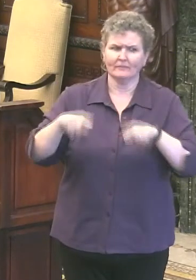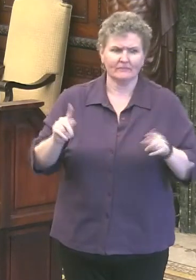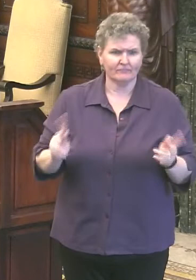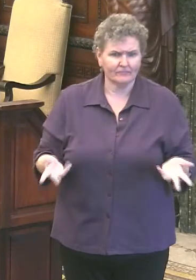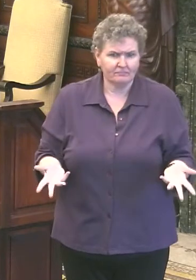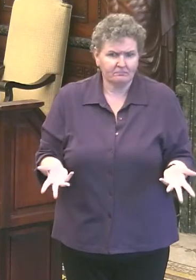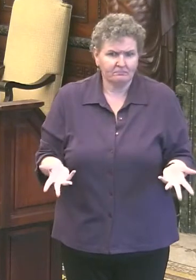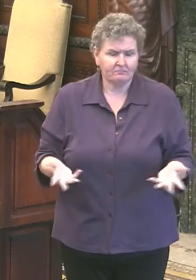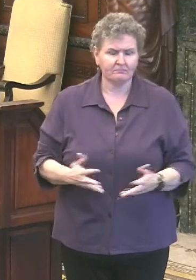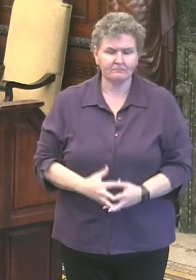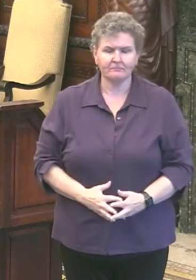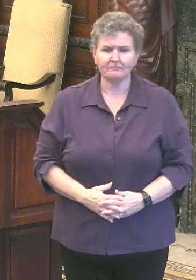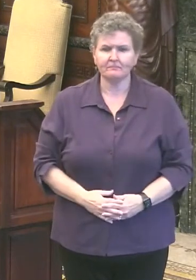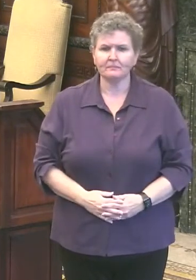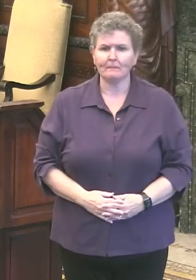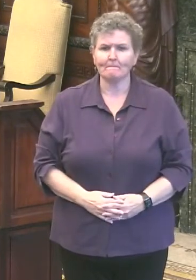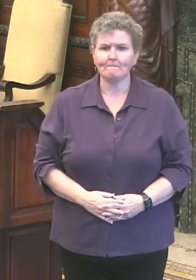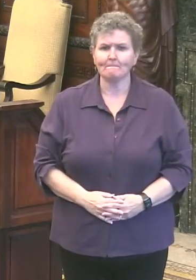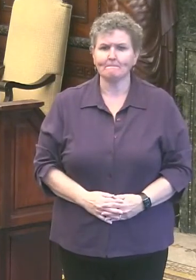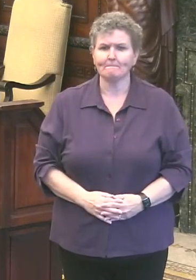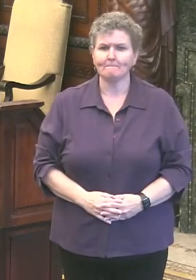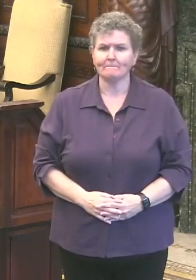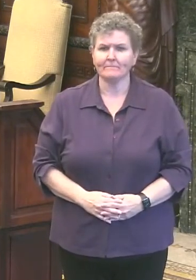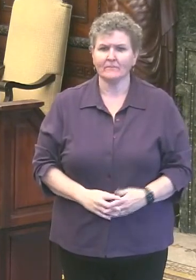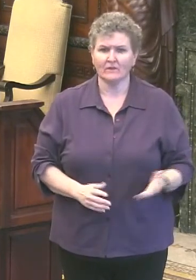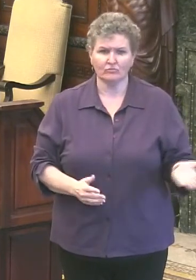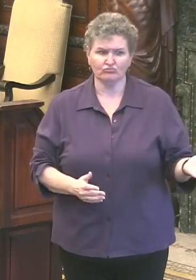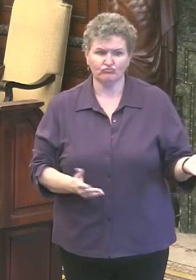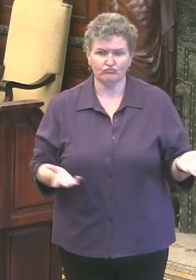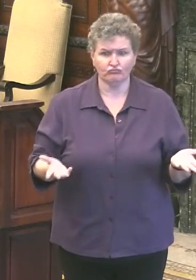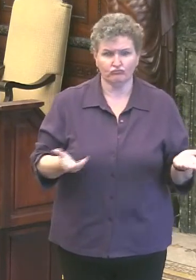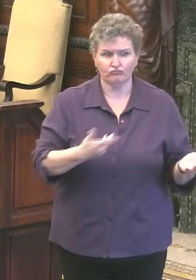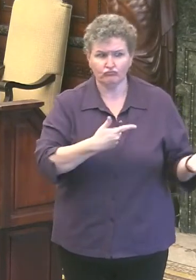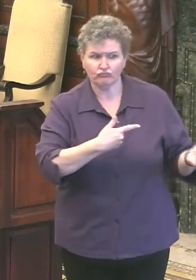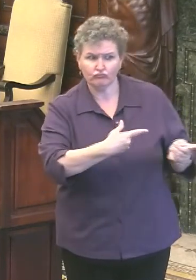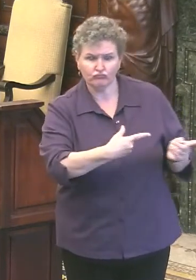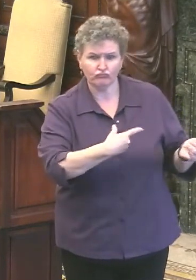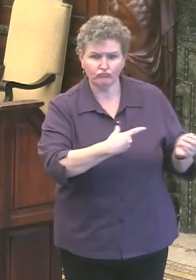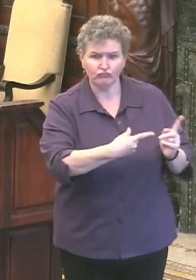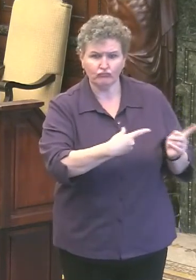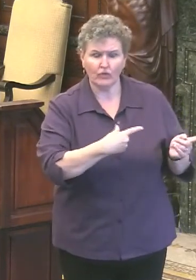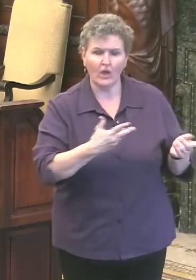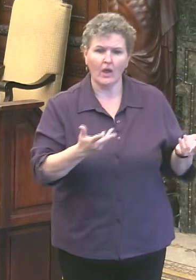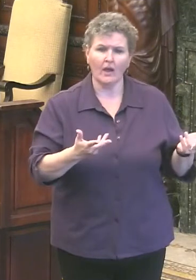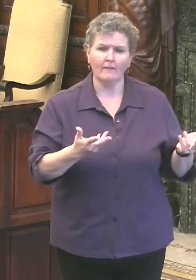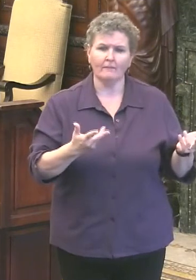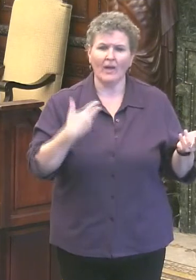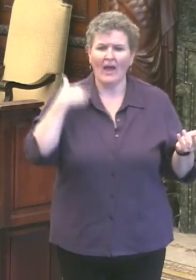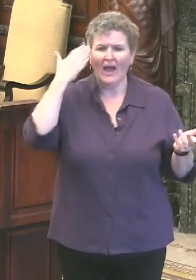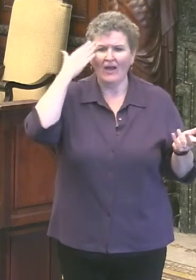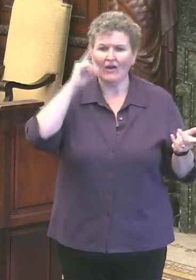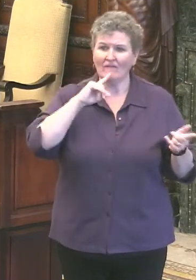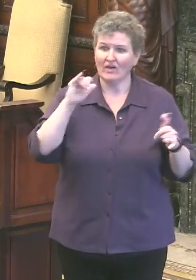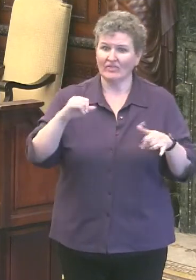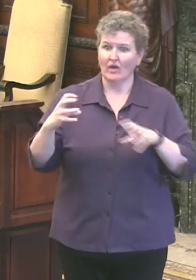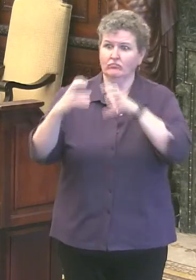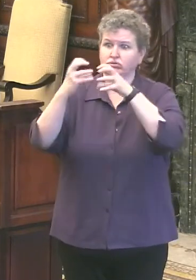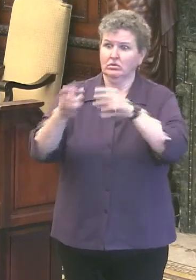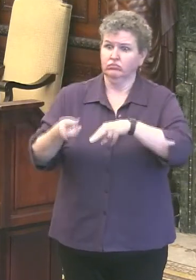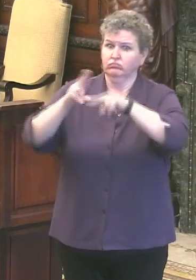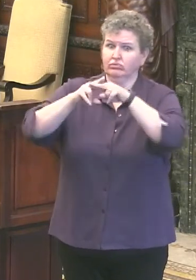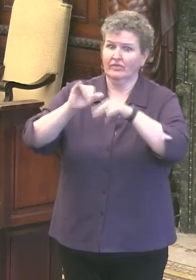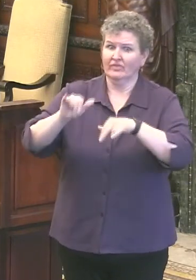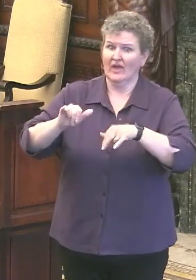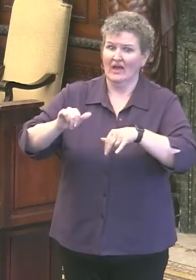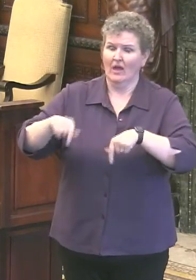Hawk, you want to start? Let me just say, you know, I don't know that necessarily these are escalating. I think that these sort of arguments happen